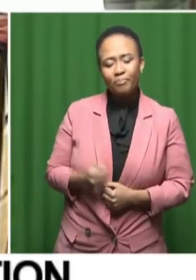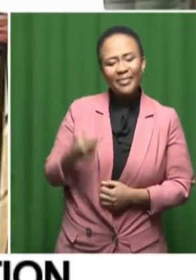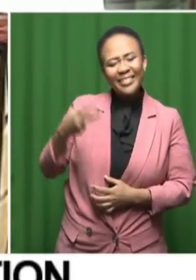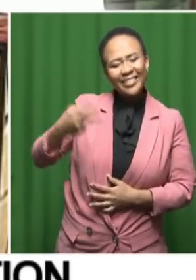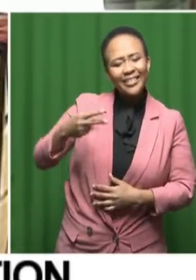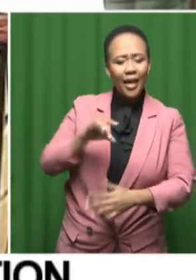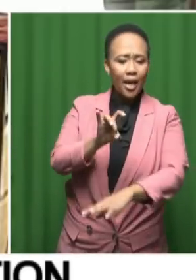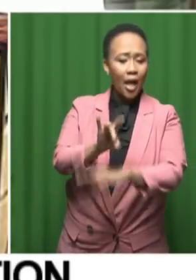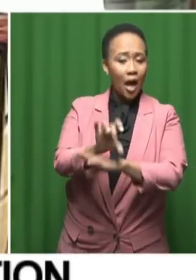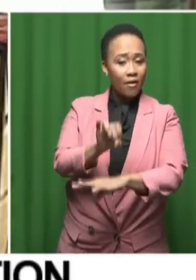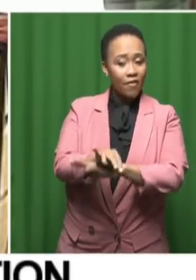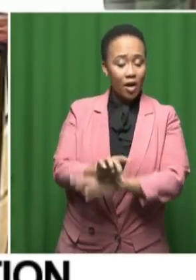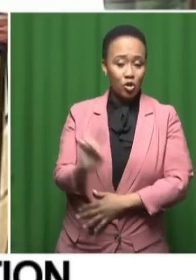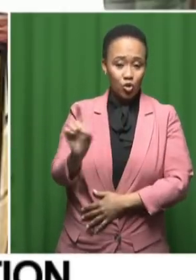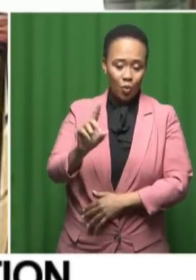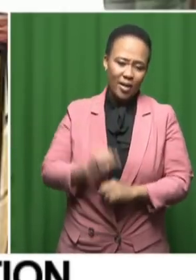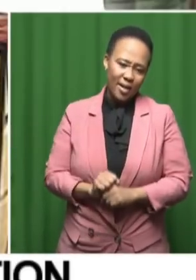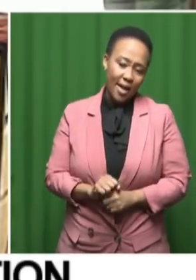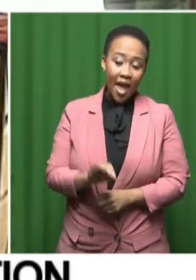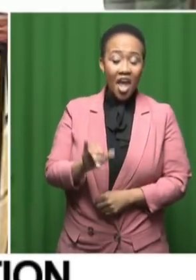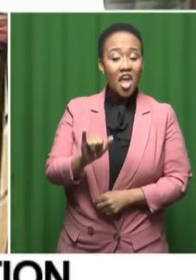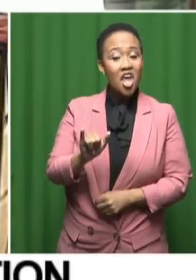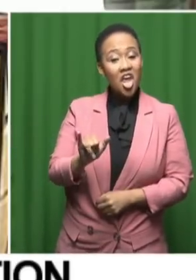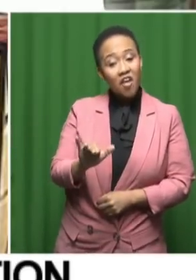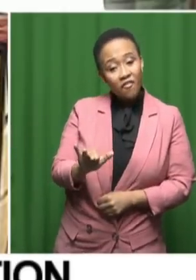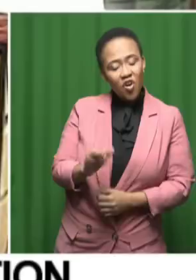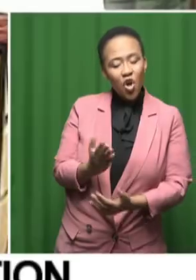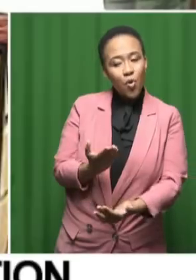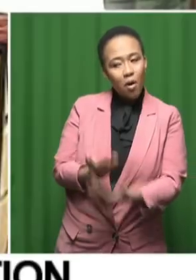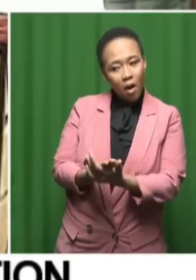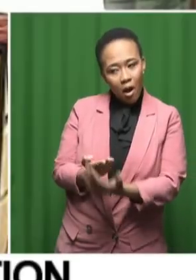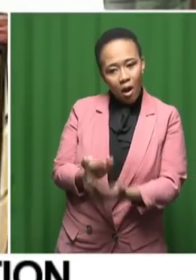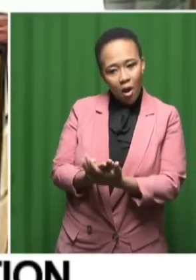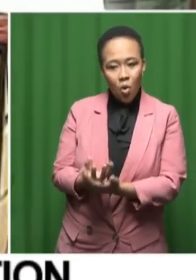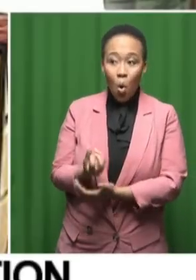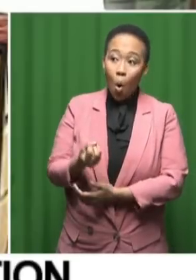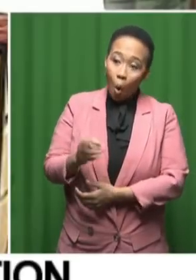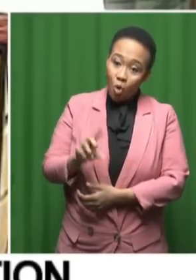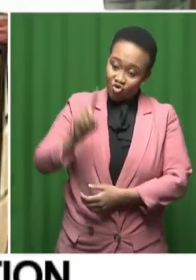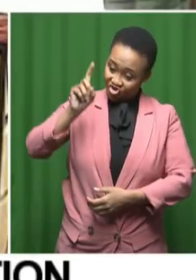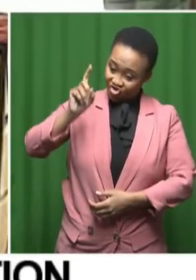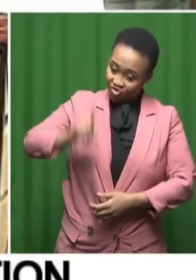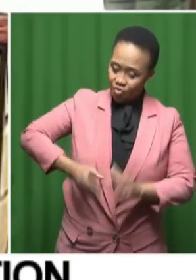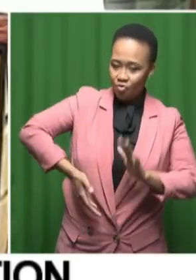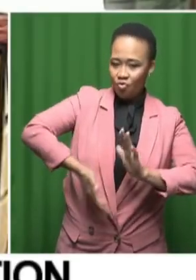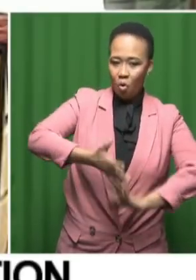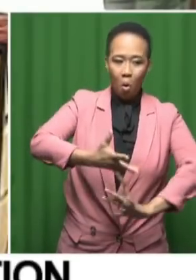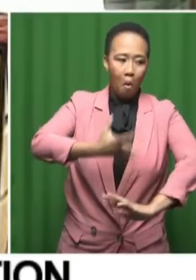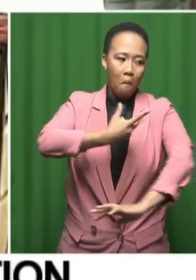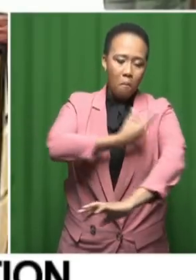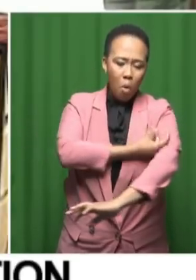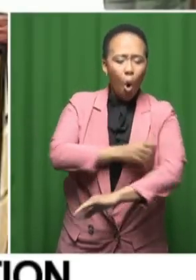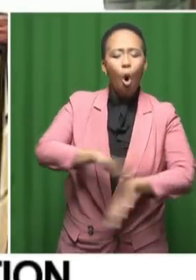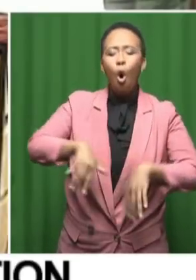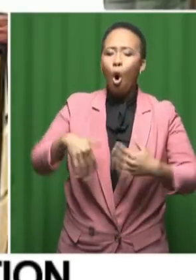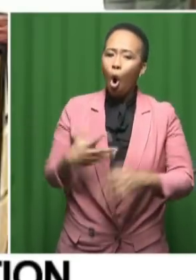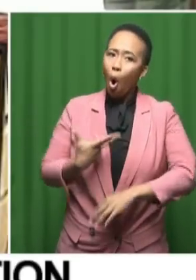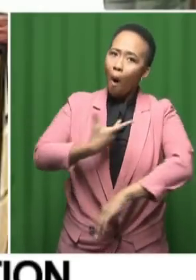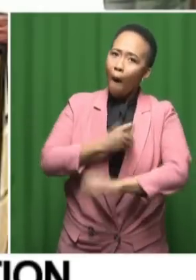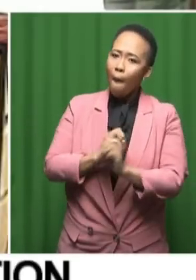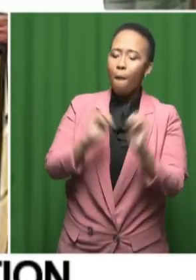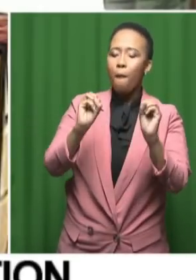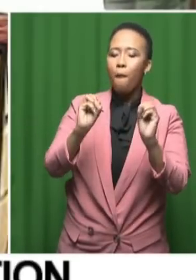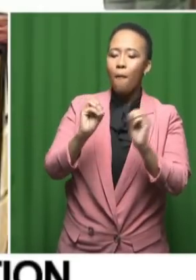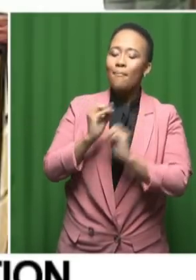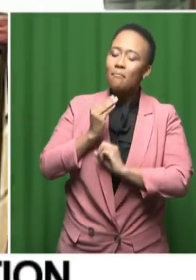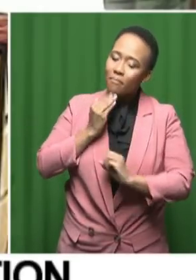you can and you are due for a booster dose for your vaccine, or if you have not vaccinated, please get vaccinated.